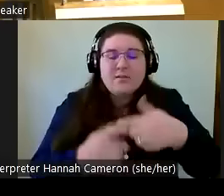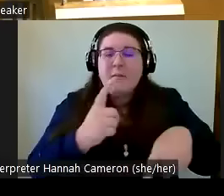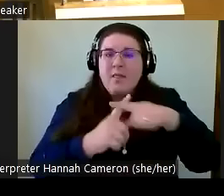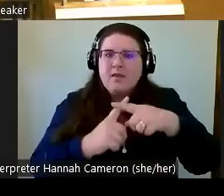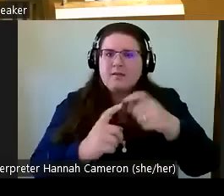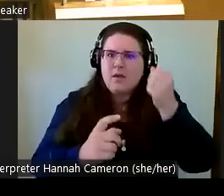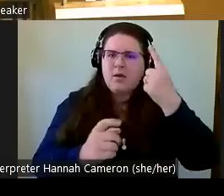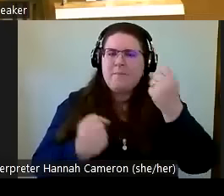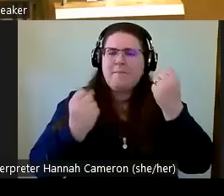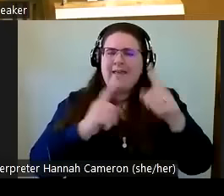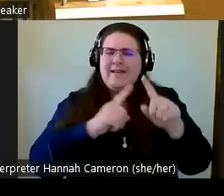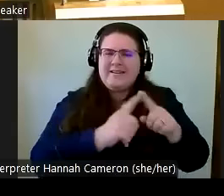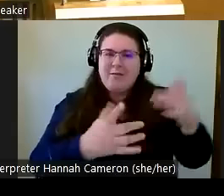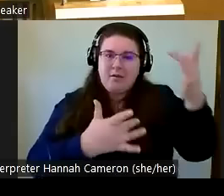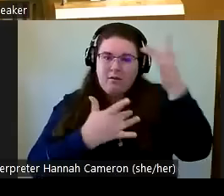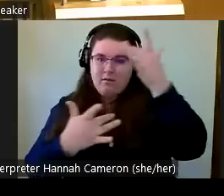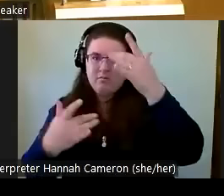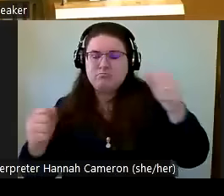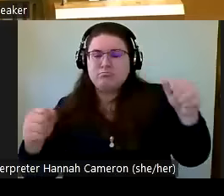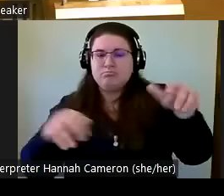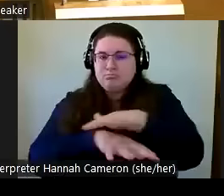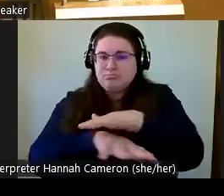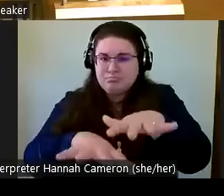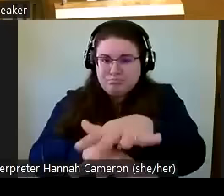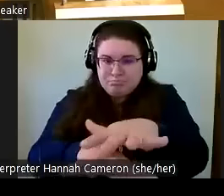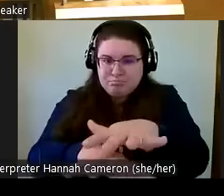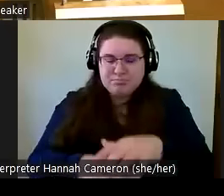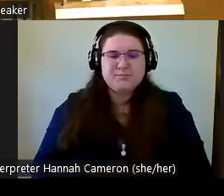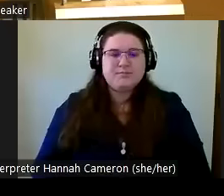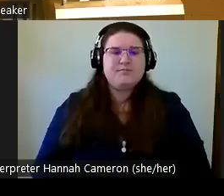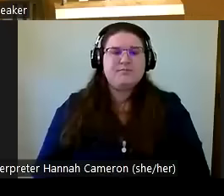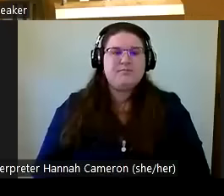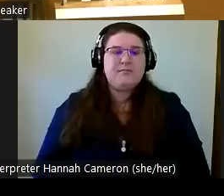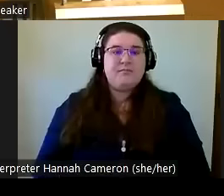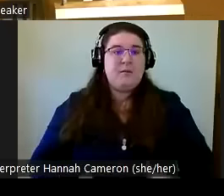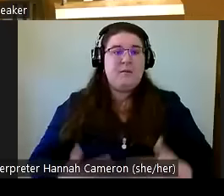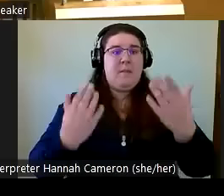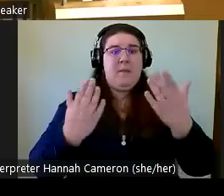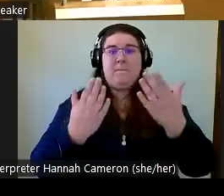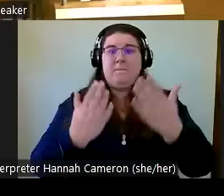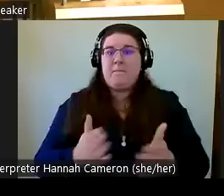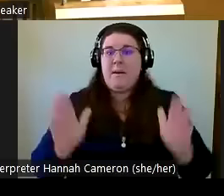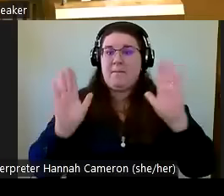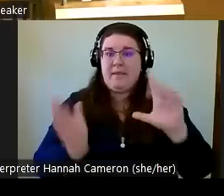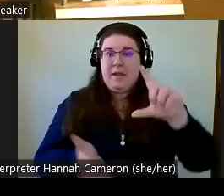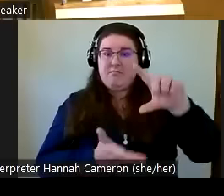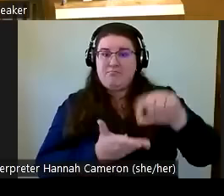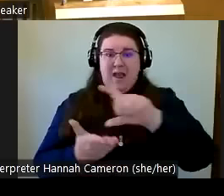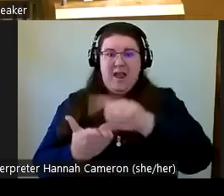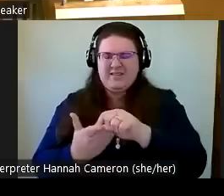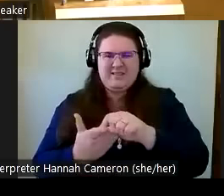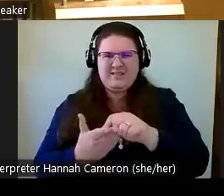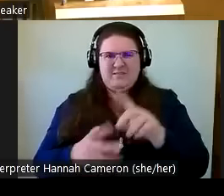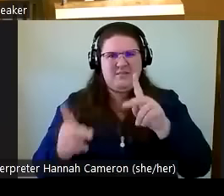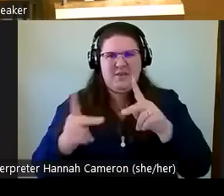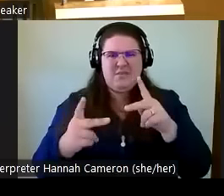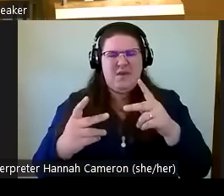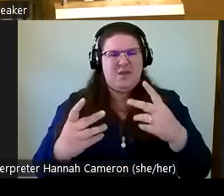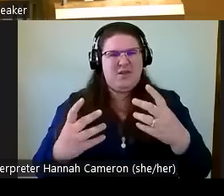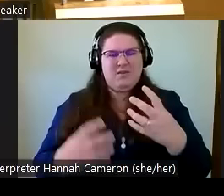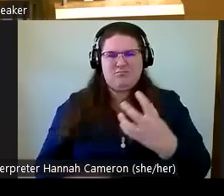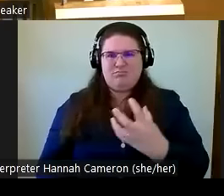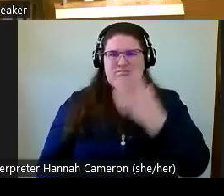However, this was not met very warmly in the public press. So pretty much every major news outlet